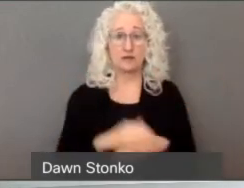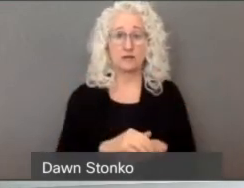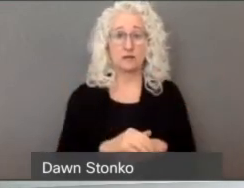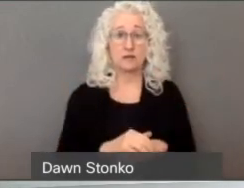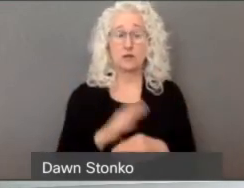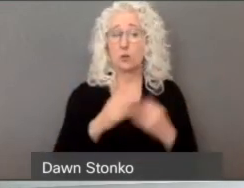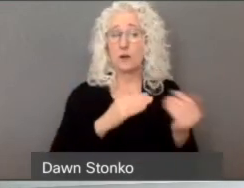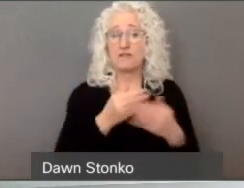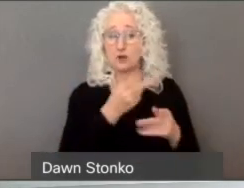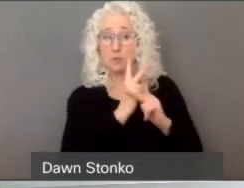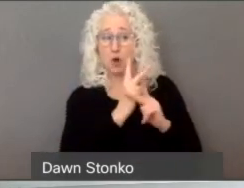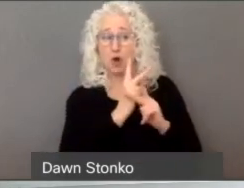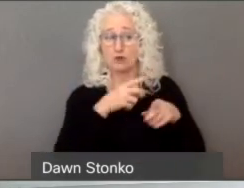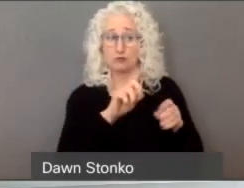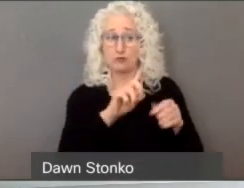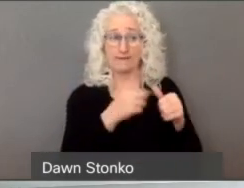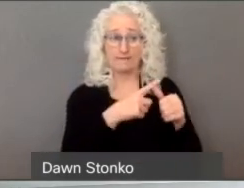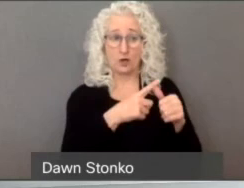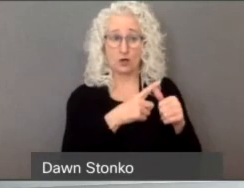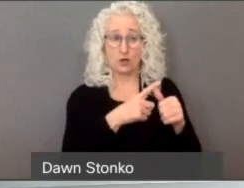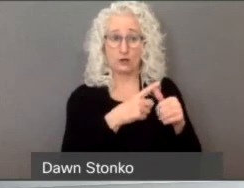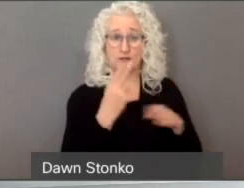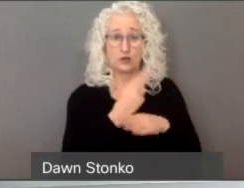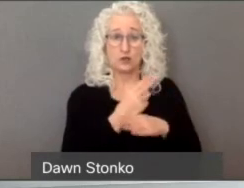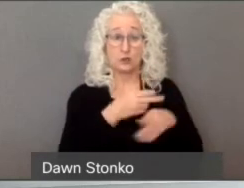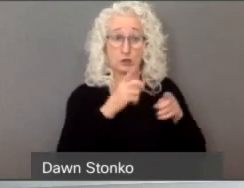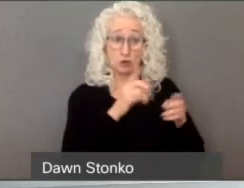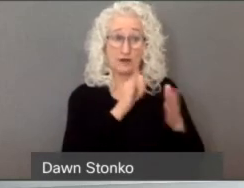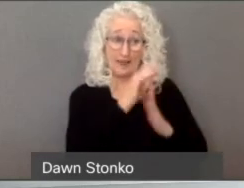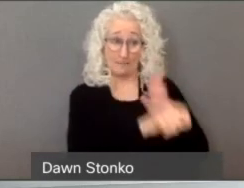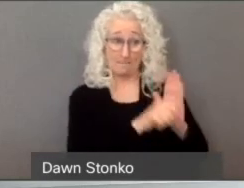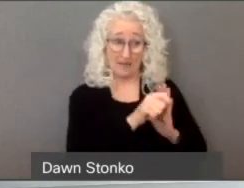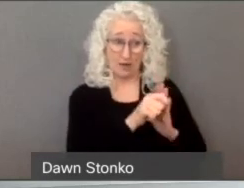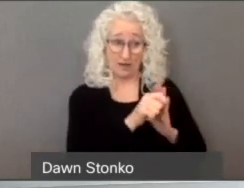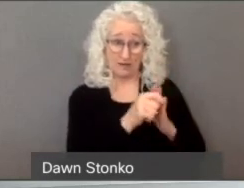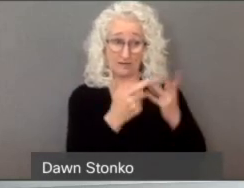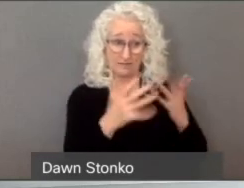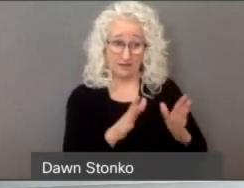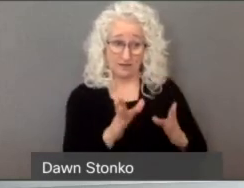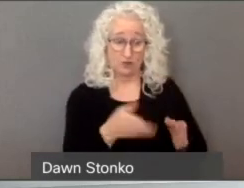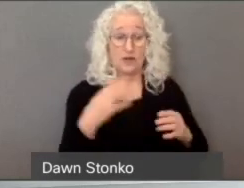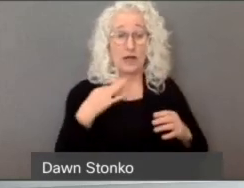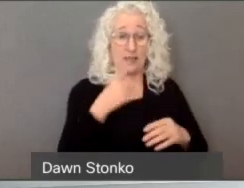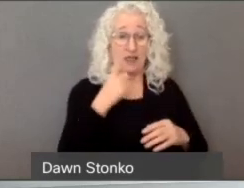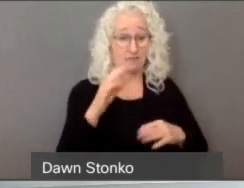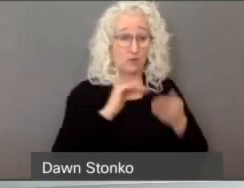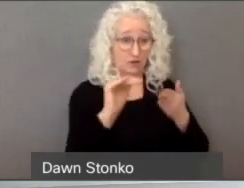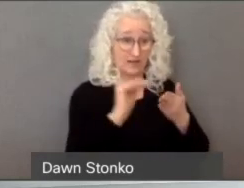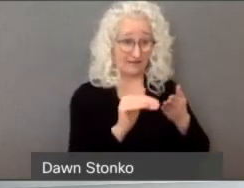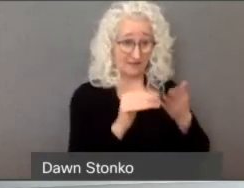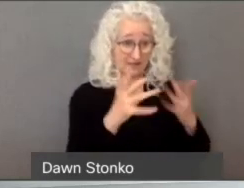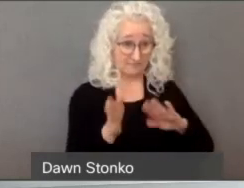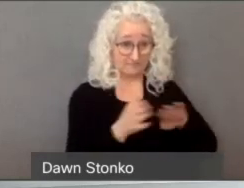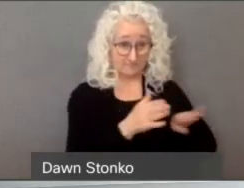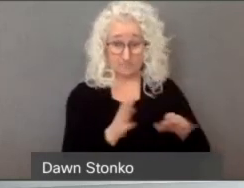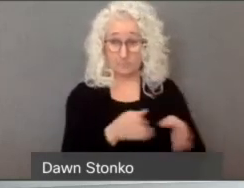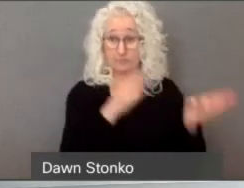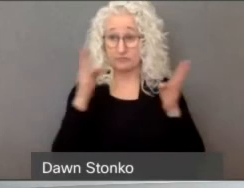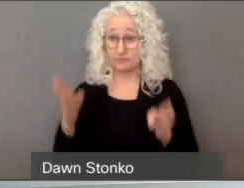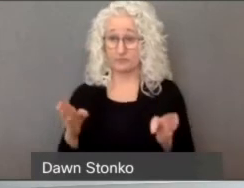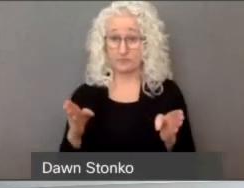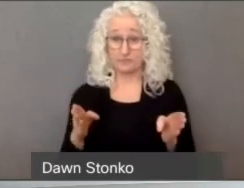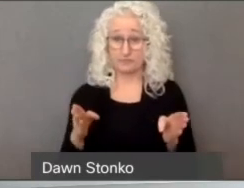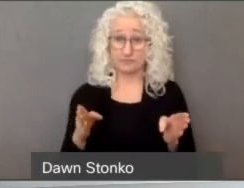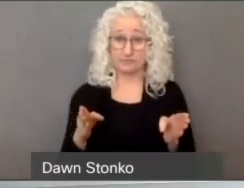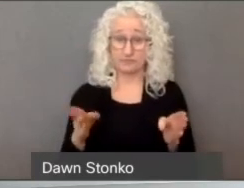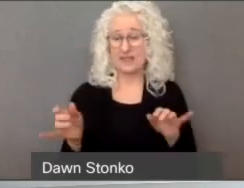first is used during that covered period and applied for forgiveness, and and